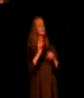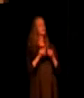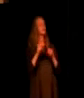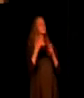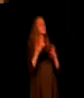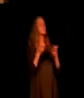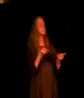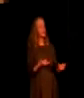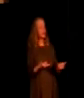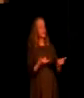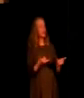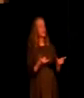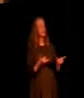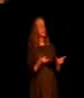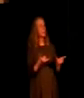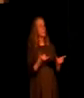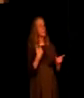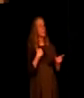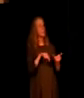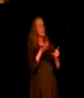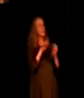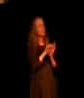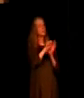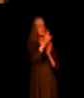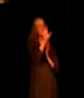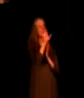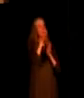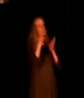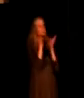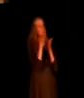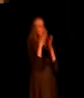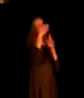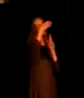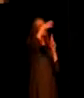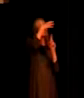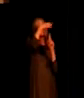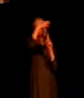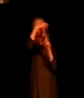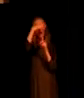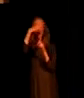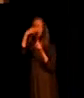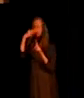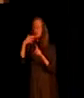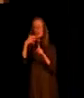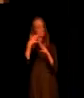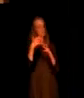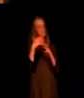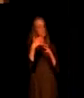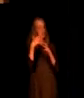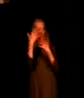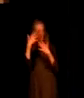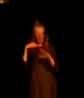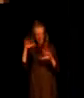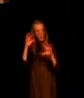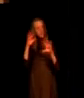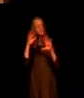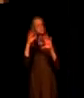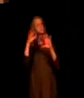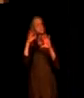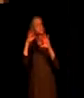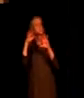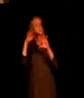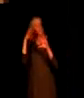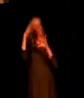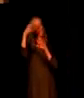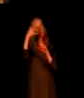nowadays, we launch smaller satellites and we line them up there, and then when they're done, we bring